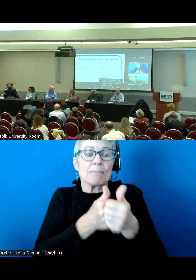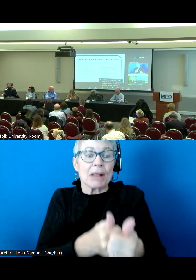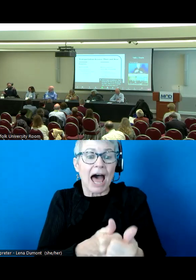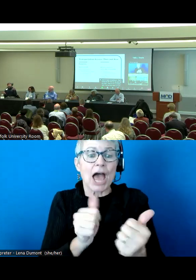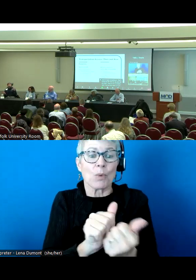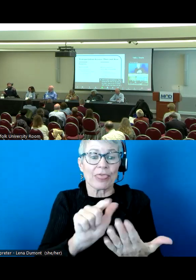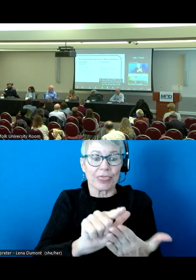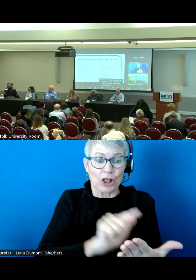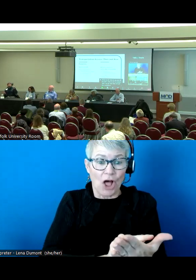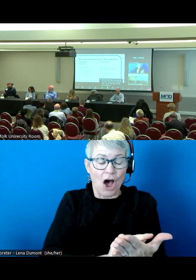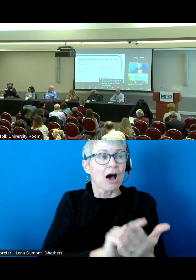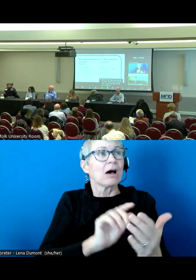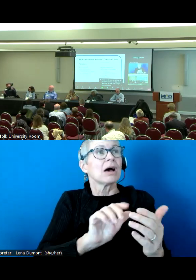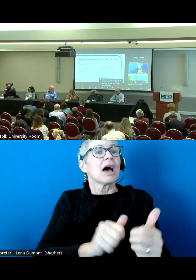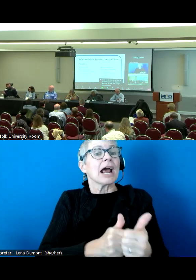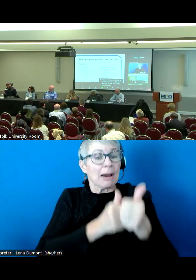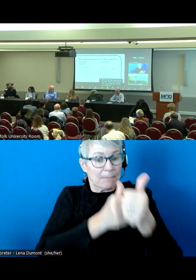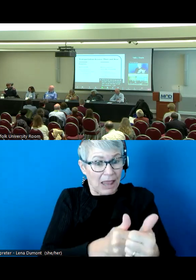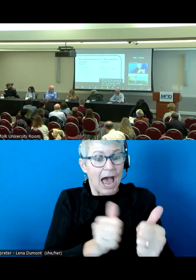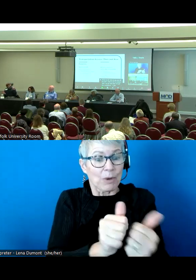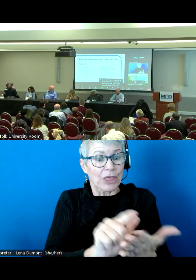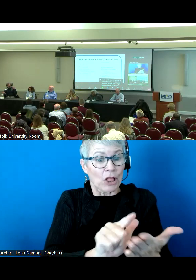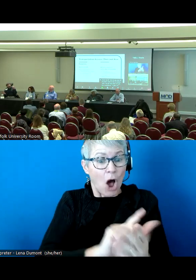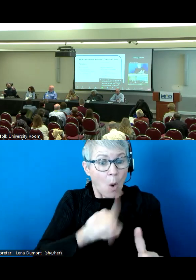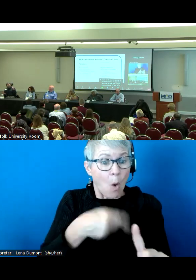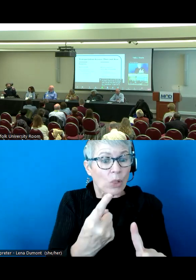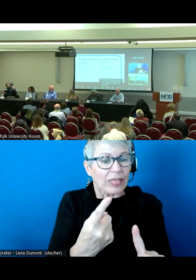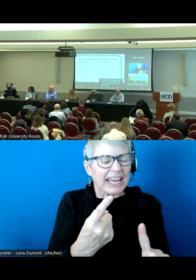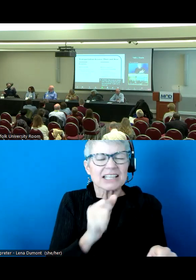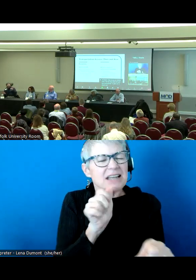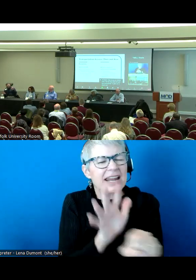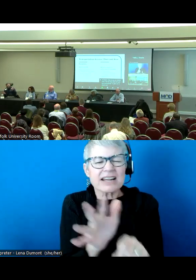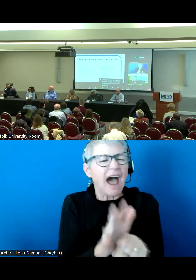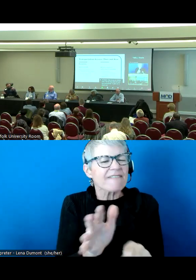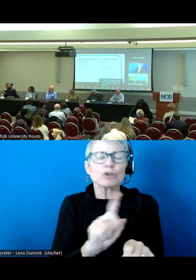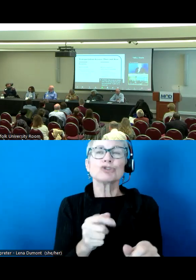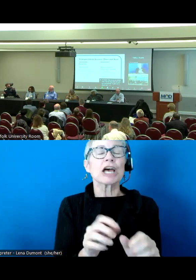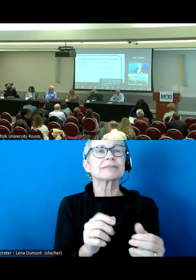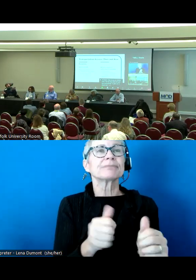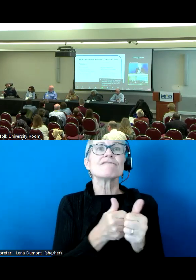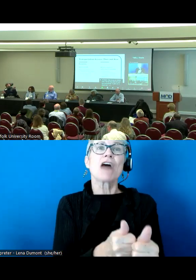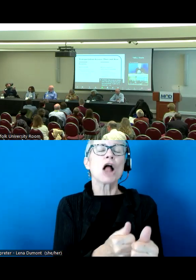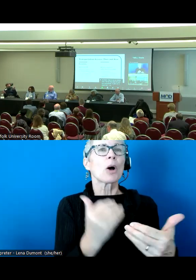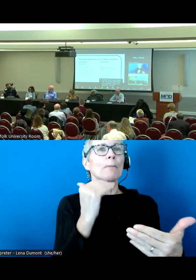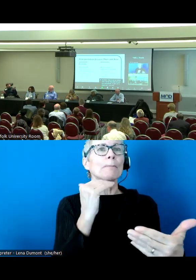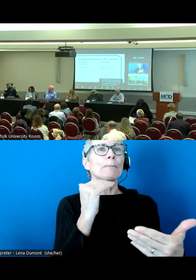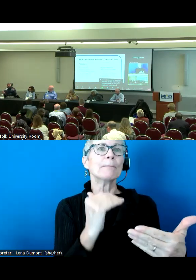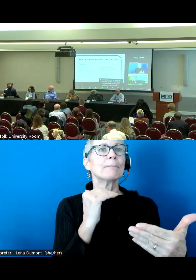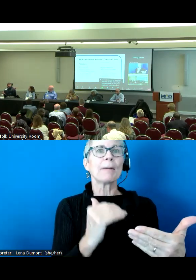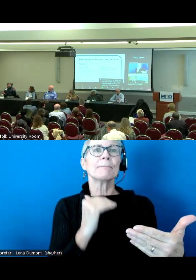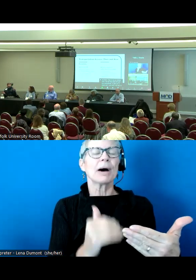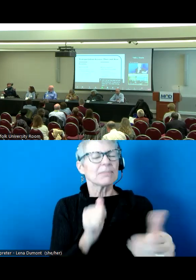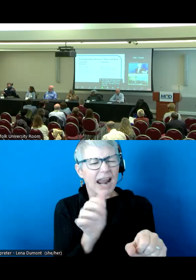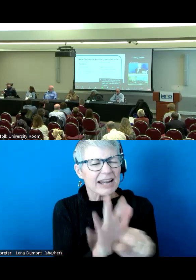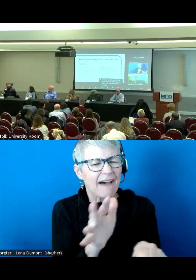It gets you a checkbox. Yep. And that's the key thing that all of you have